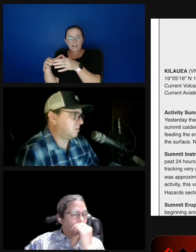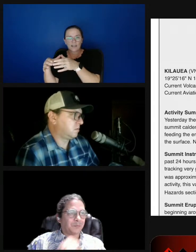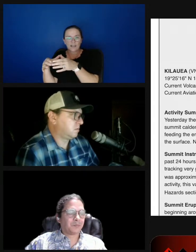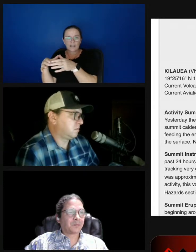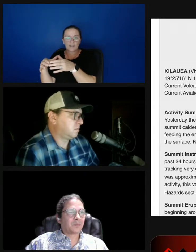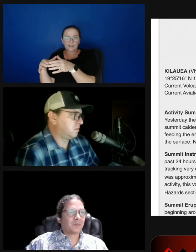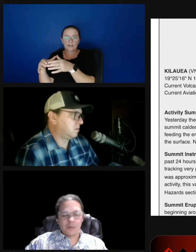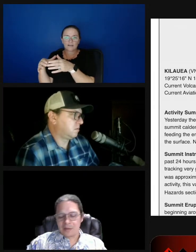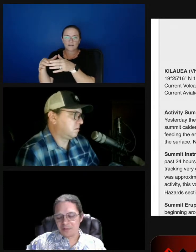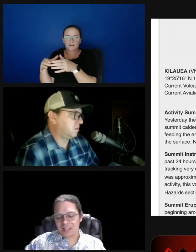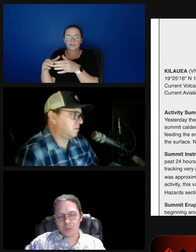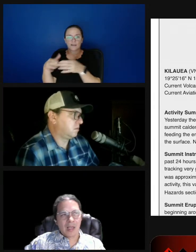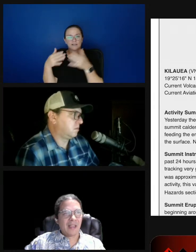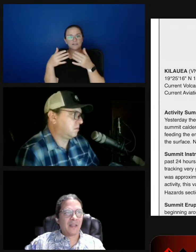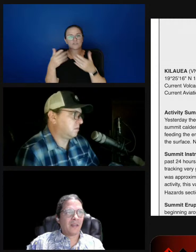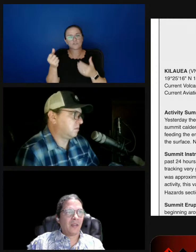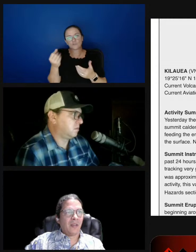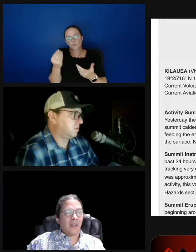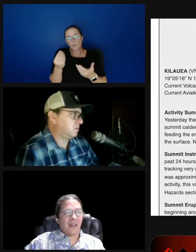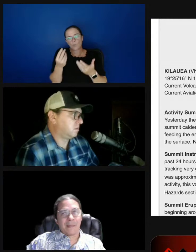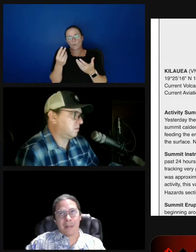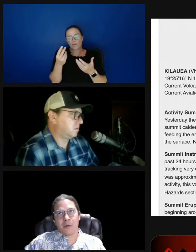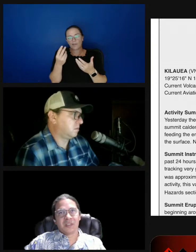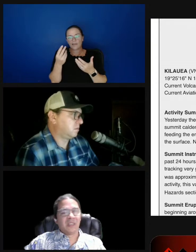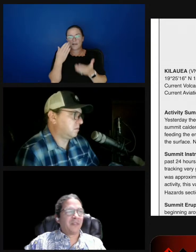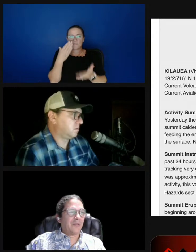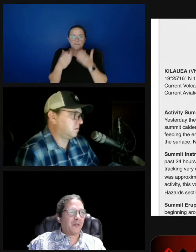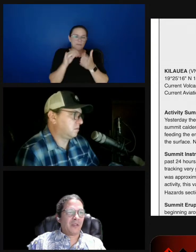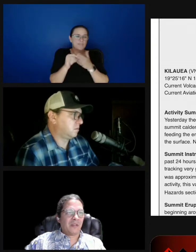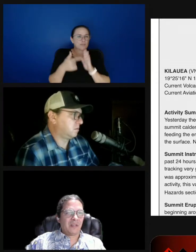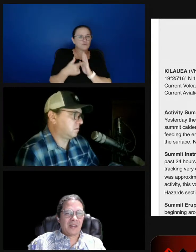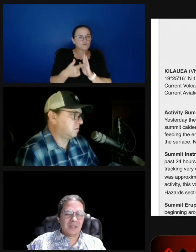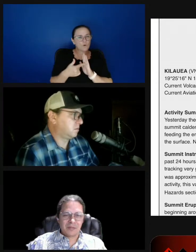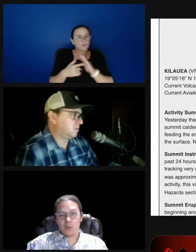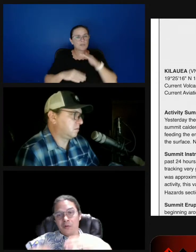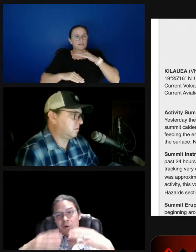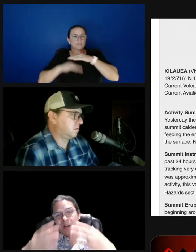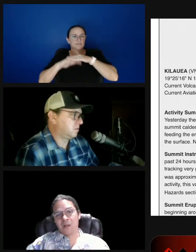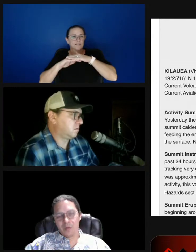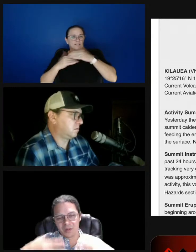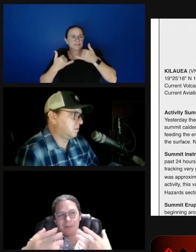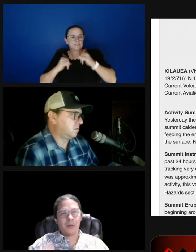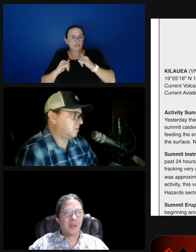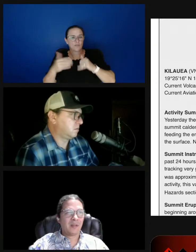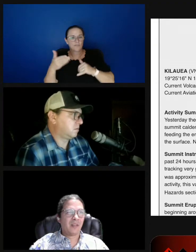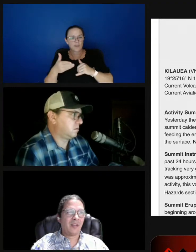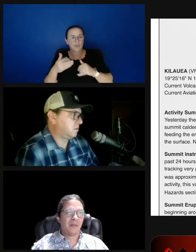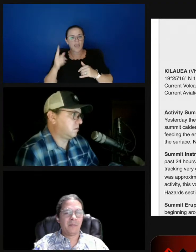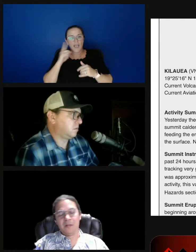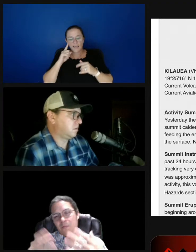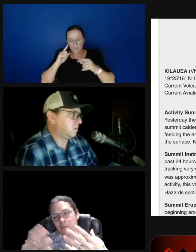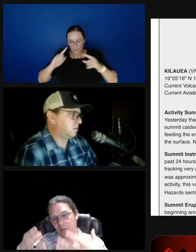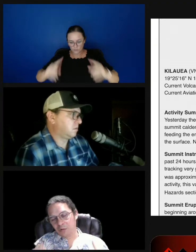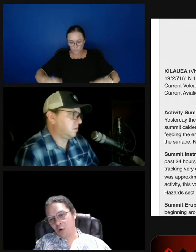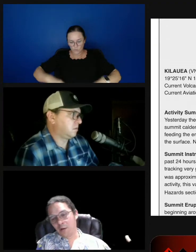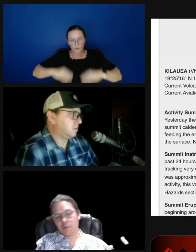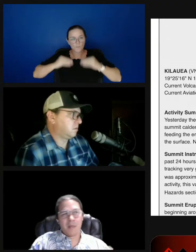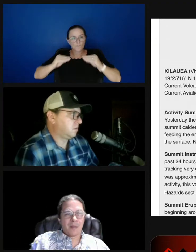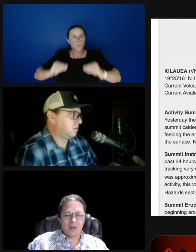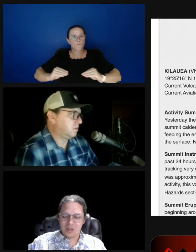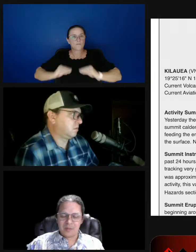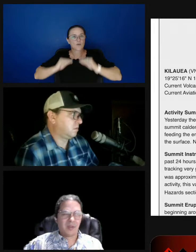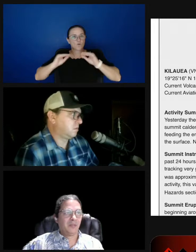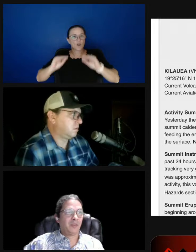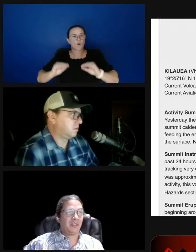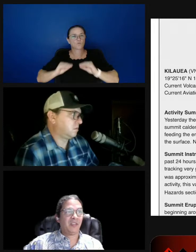there. Right, so that's why I might personally favor the idea of it overturning within a deeper pit than it being withdrawn through the